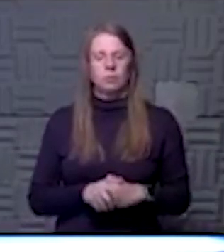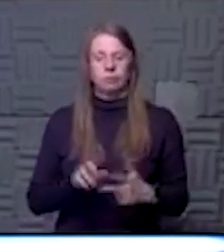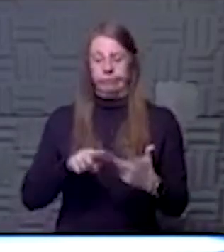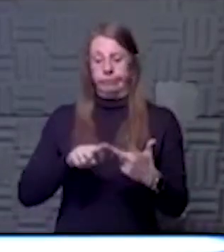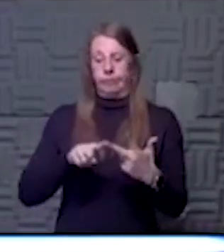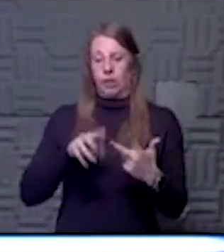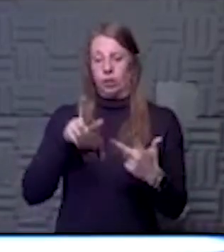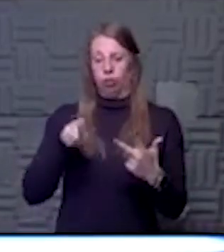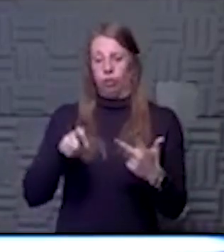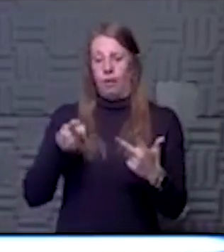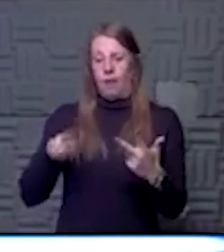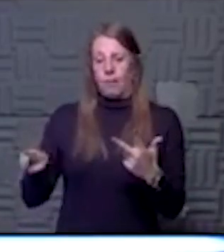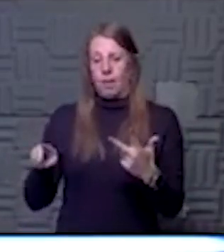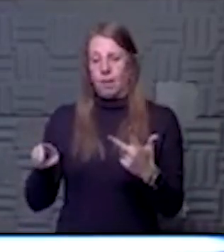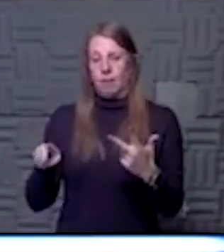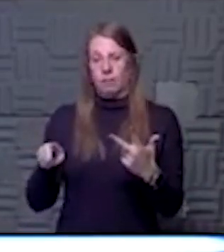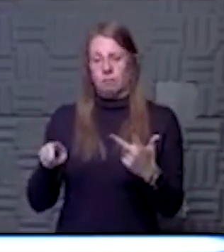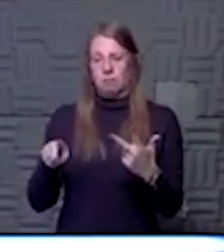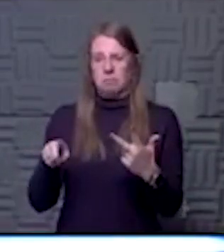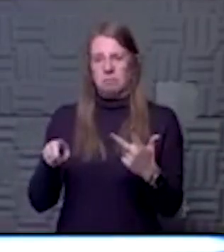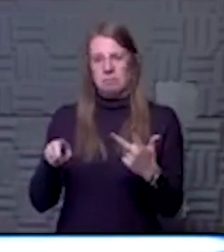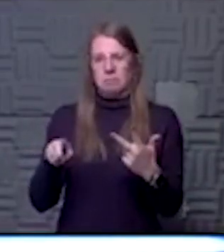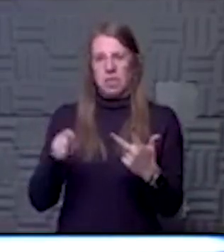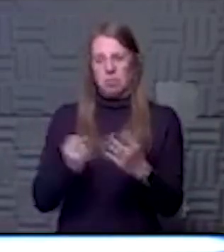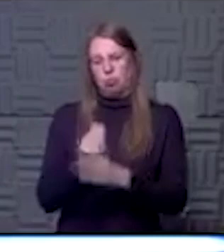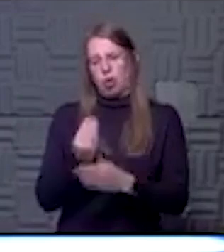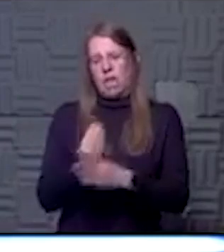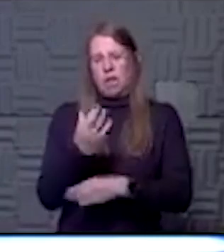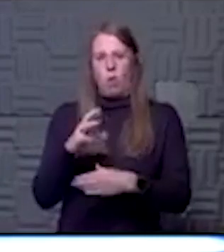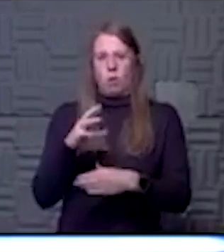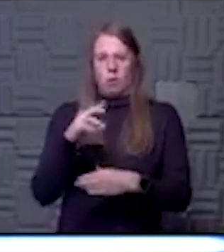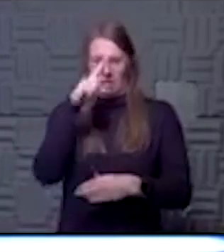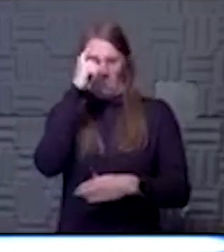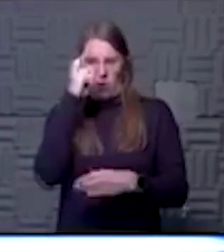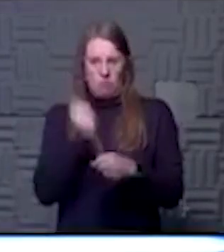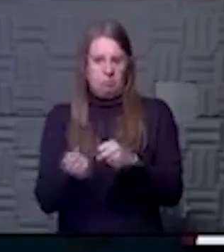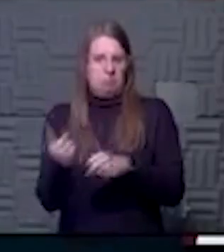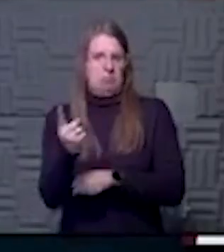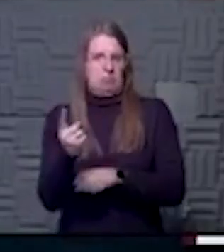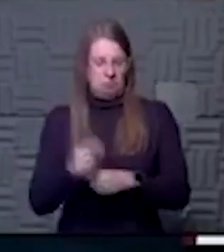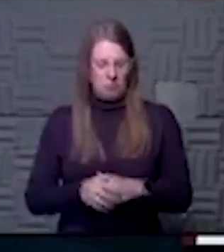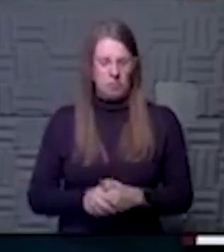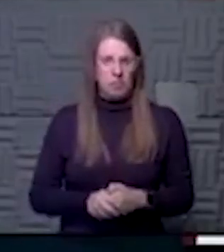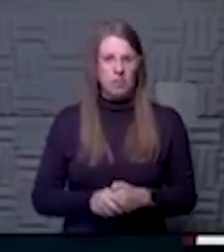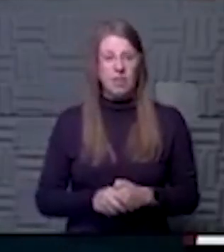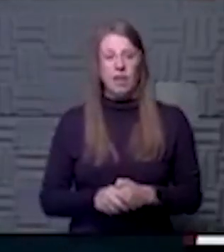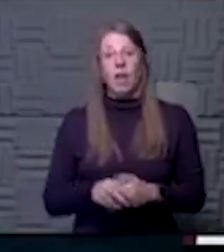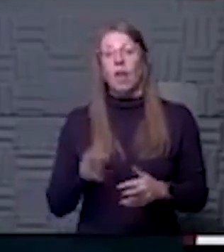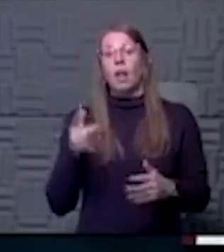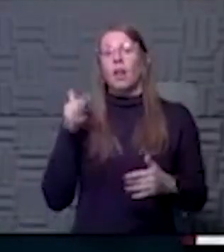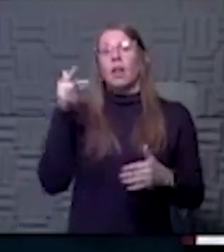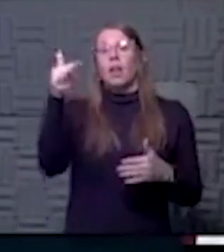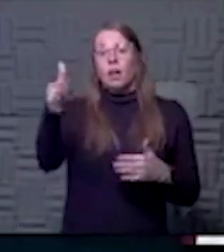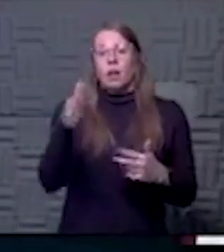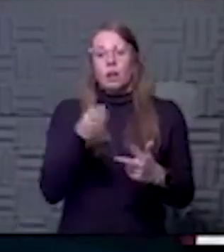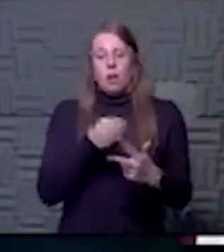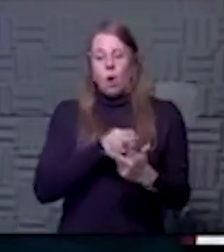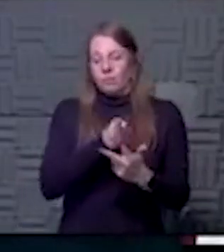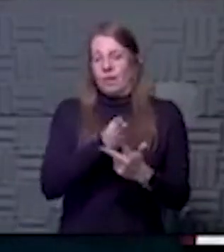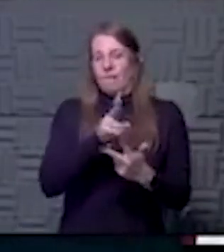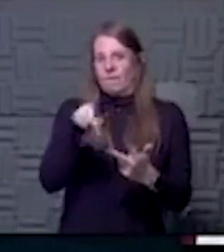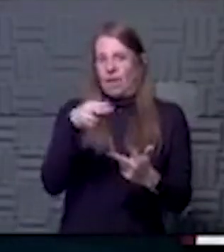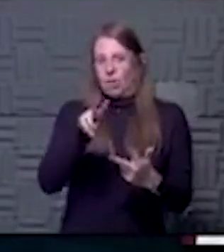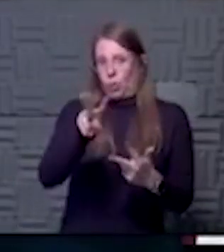happen middle of next year, spring to middle of next year. And then beyond that, go into phase 3, which will